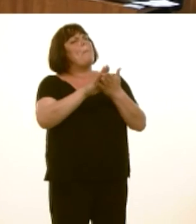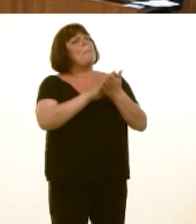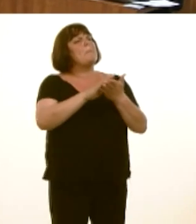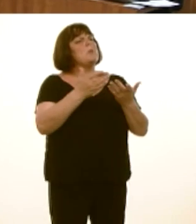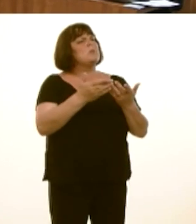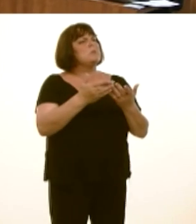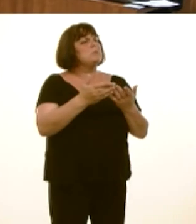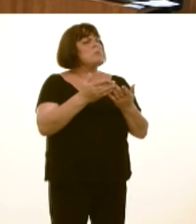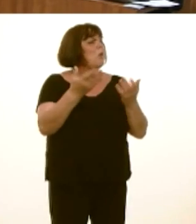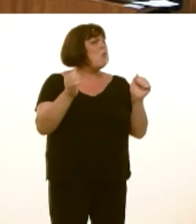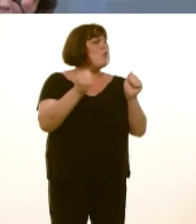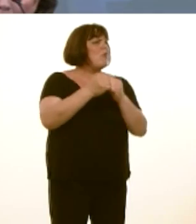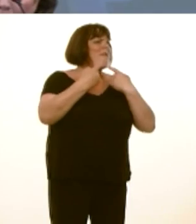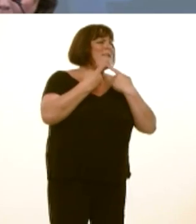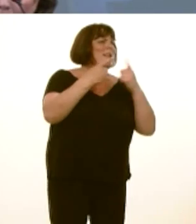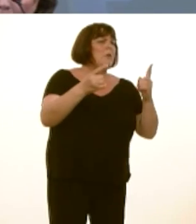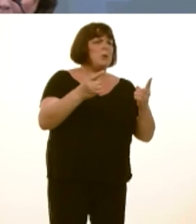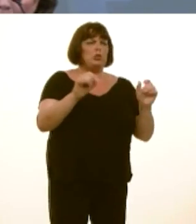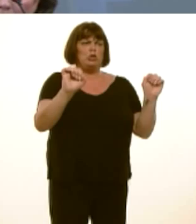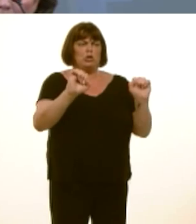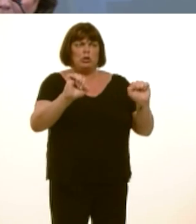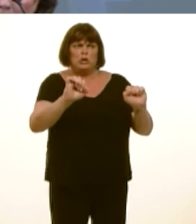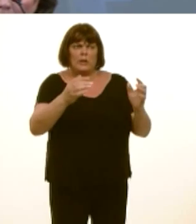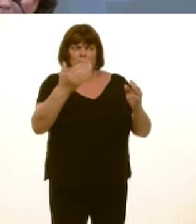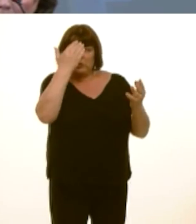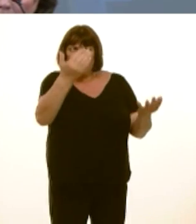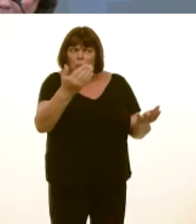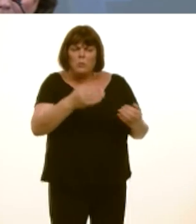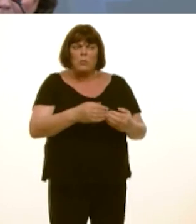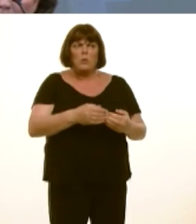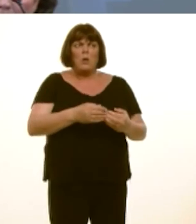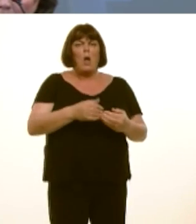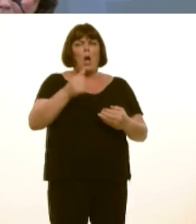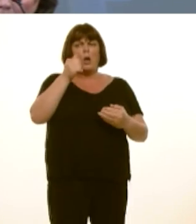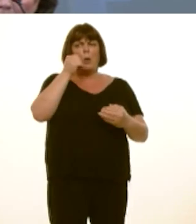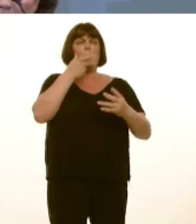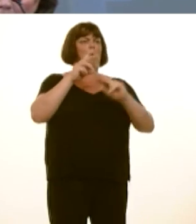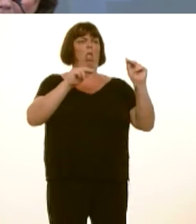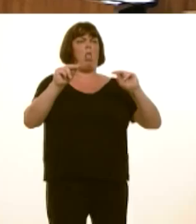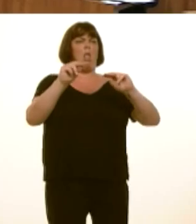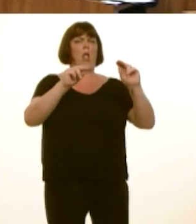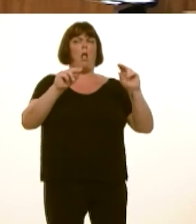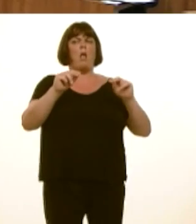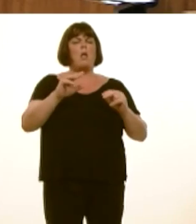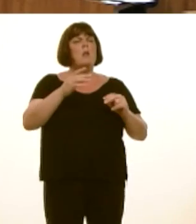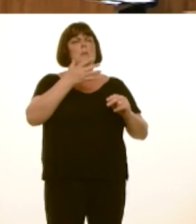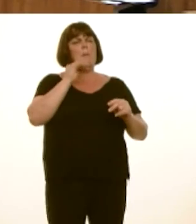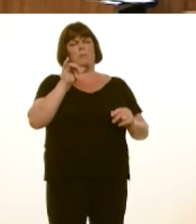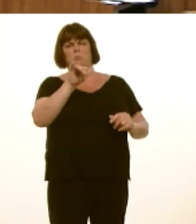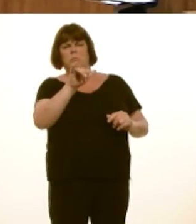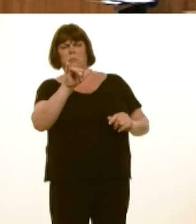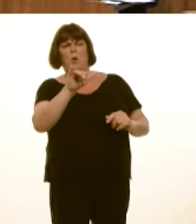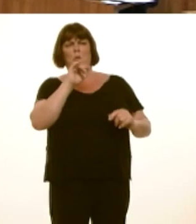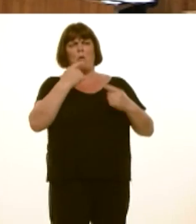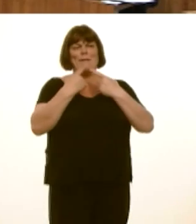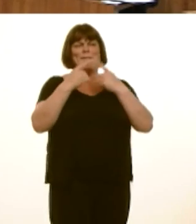idea when you're going to make this announcement. I mean, obviously, there's been speculation. There has been speculation that you're going to make that statement at the